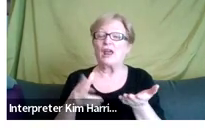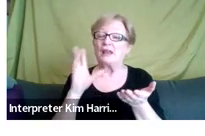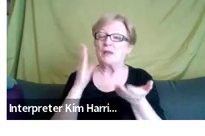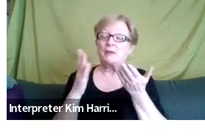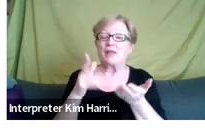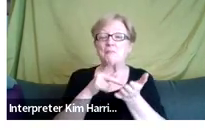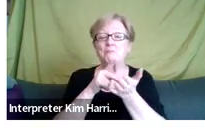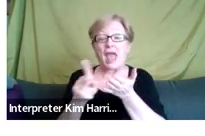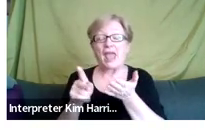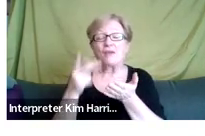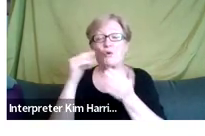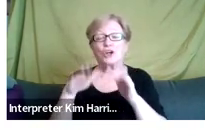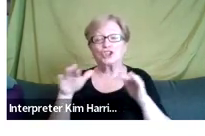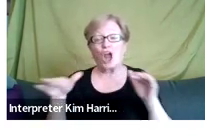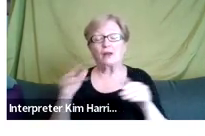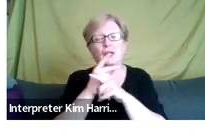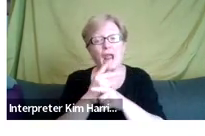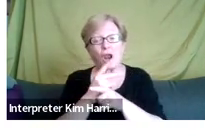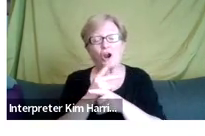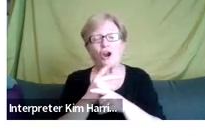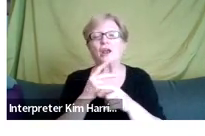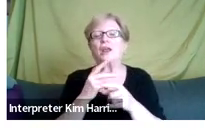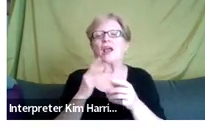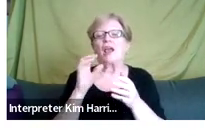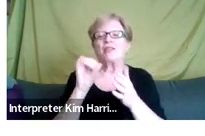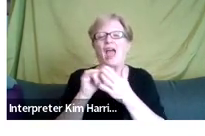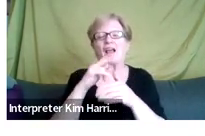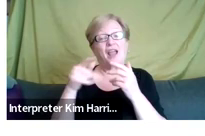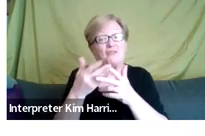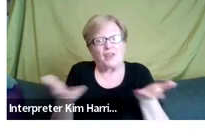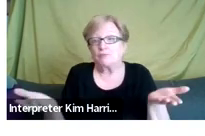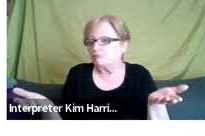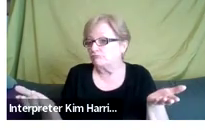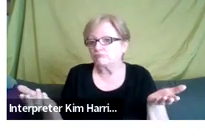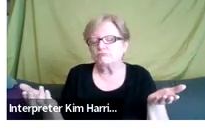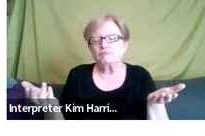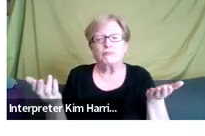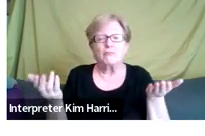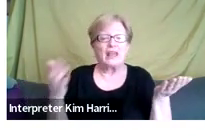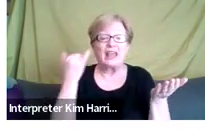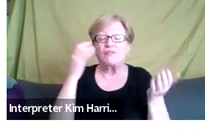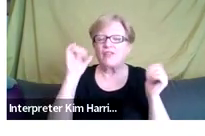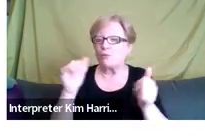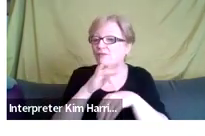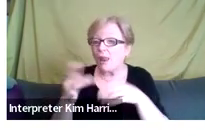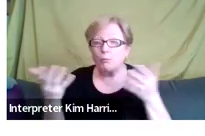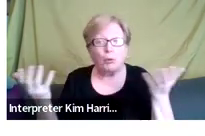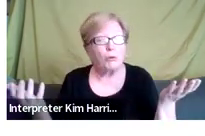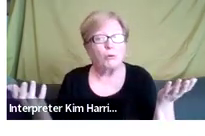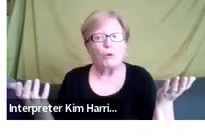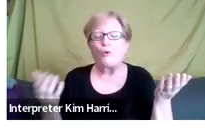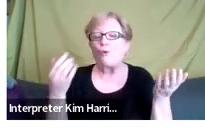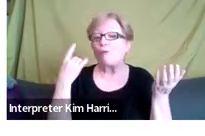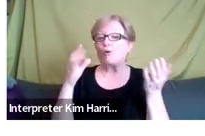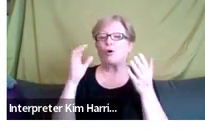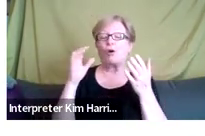for a childcare and those type of things. And so if that was, you know, available to me at the